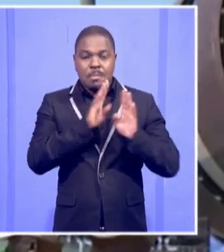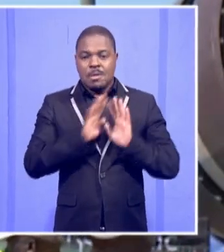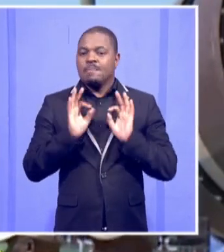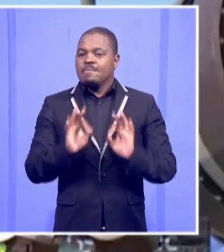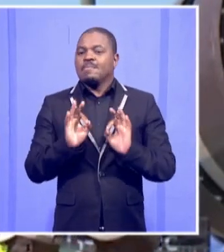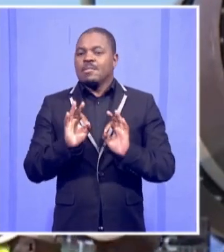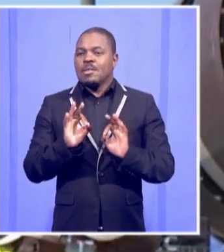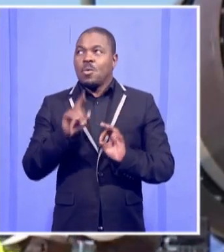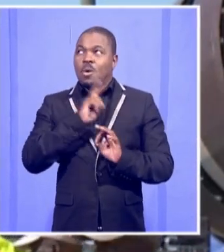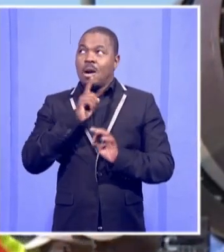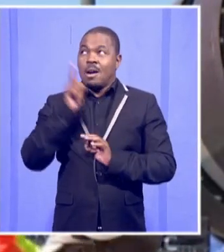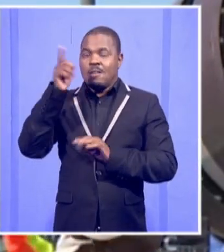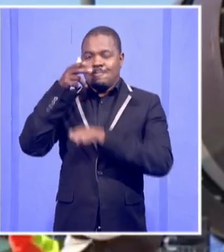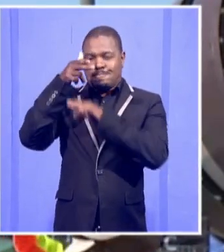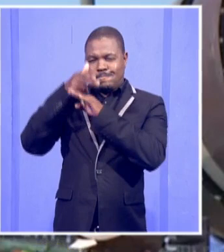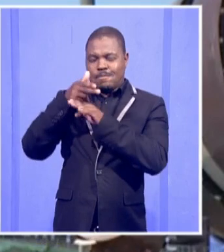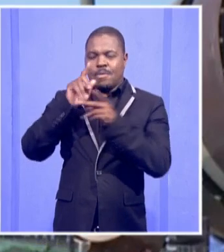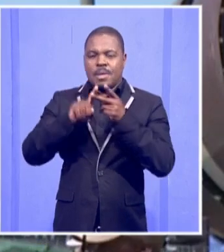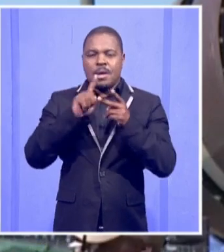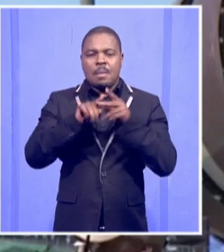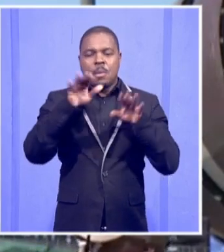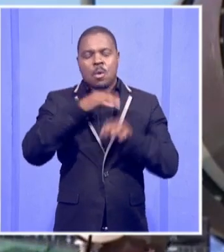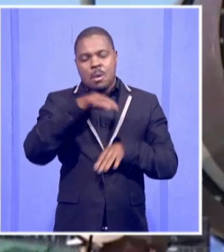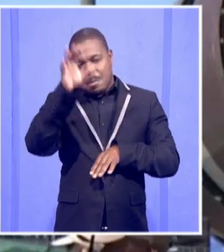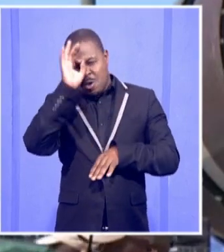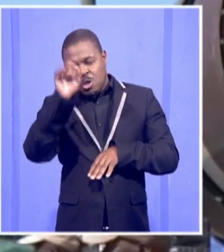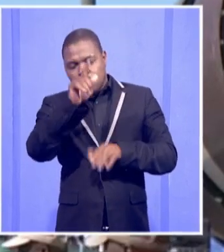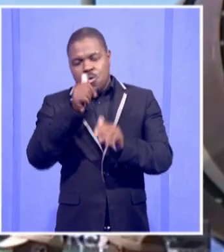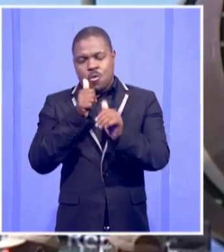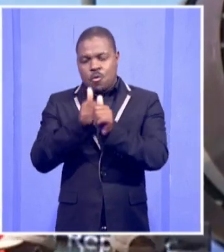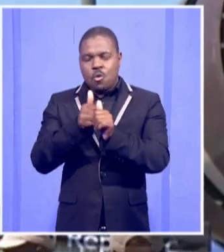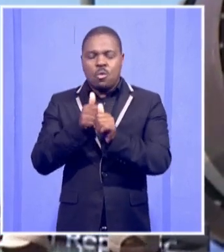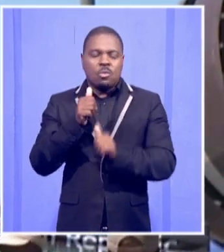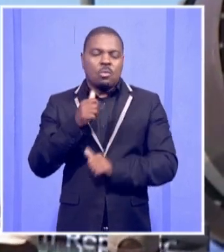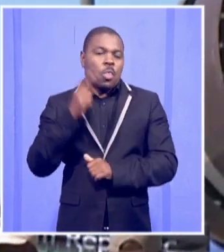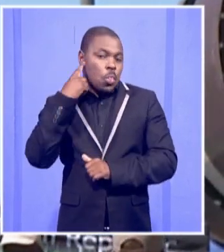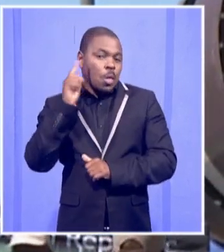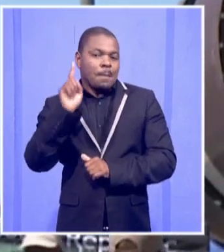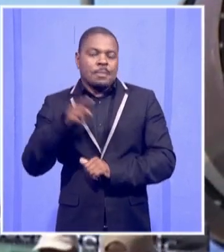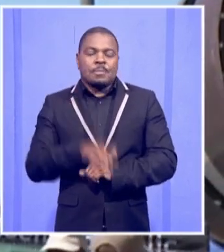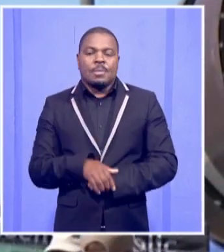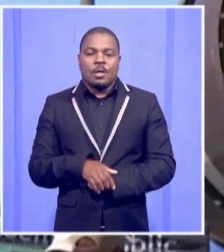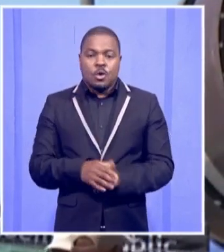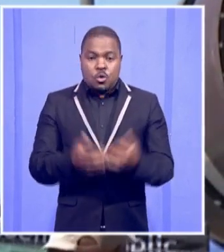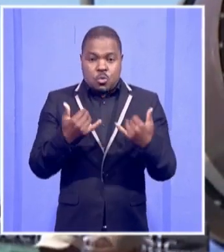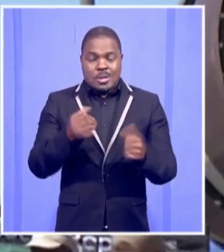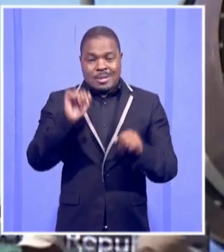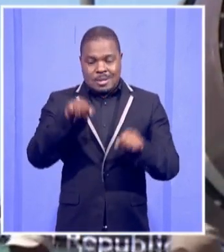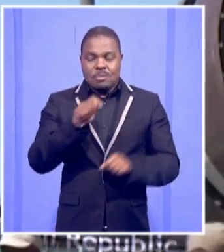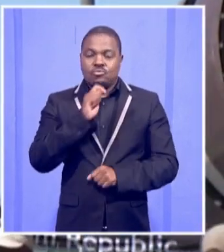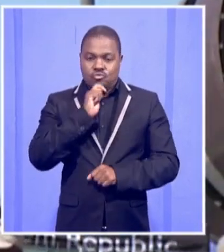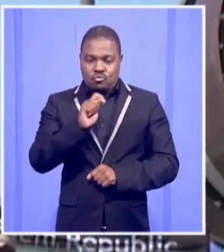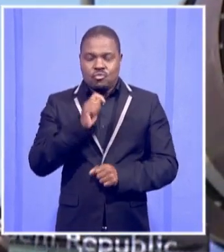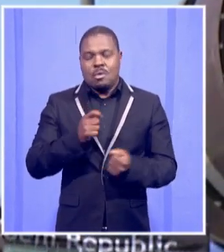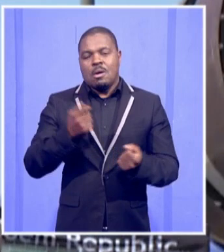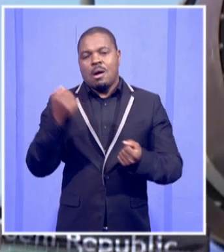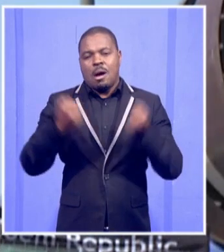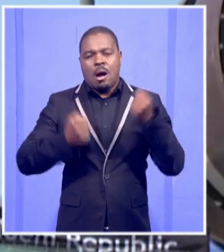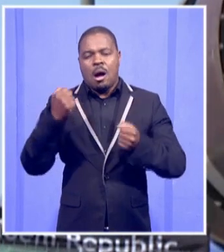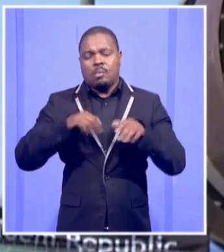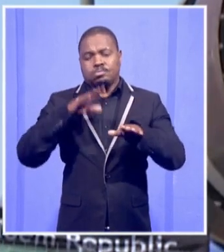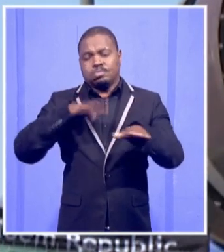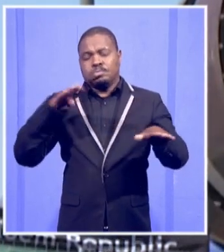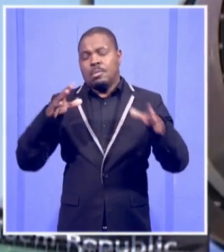with law enforcement people. But to date, I must say, yes, the traffic volumes are high, but there